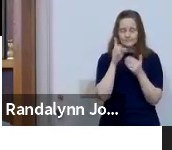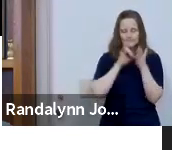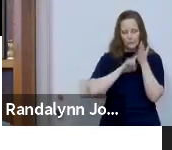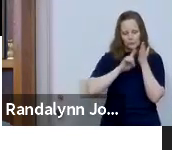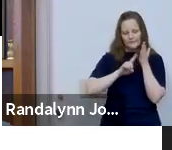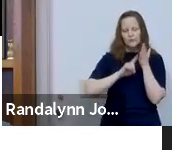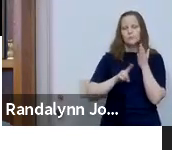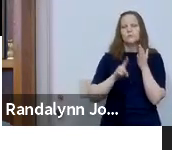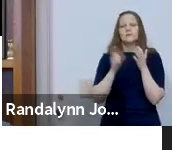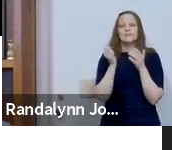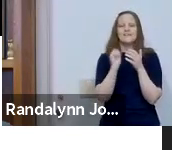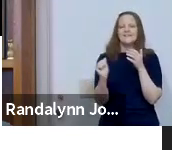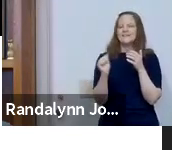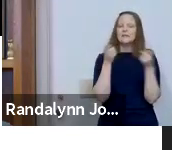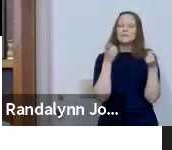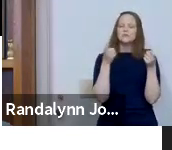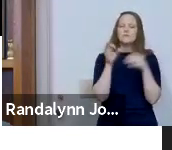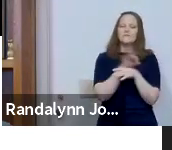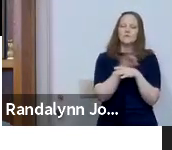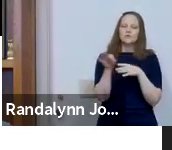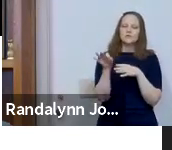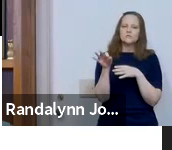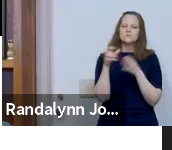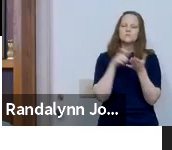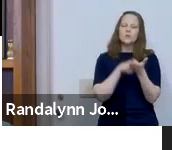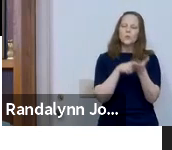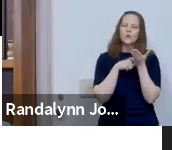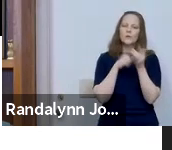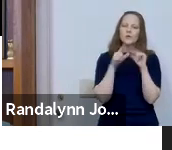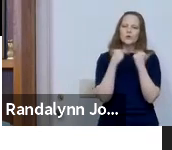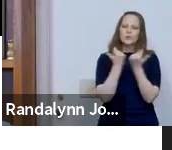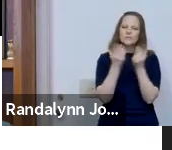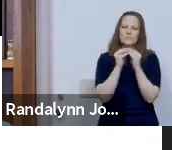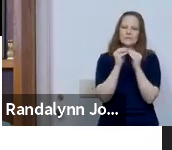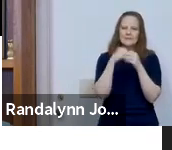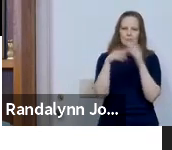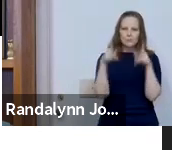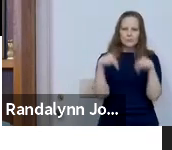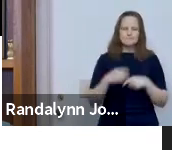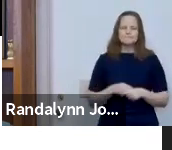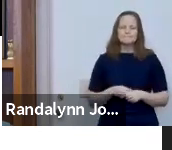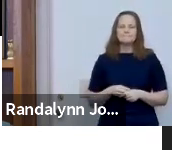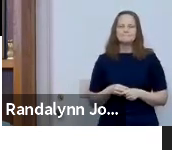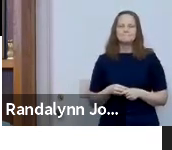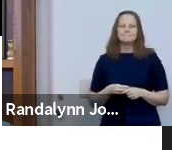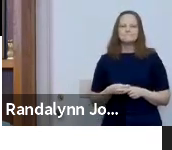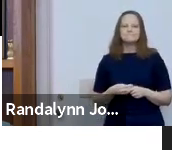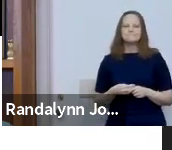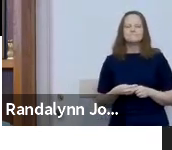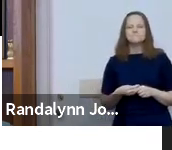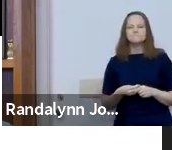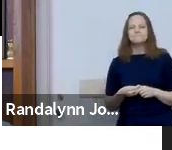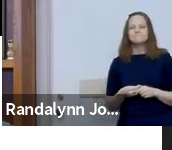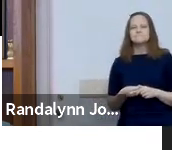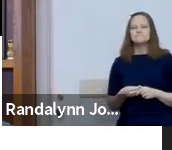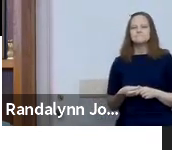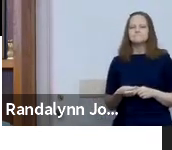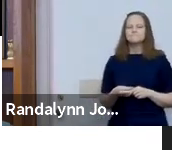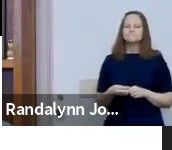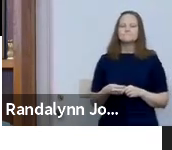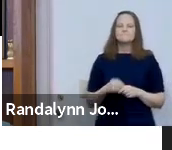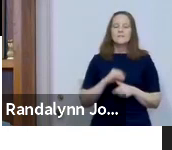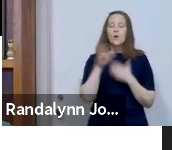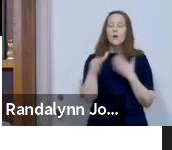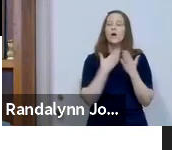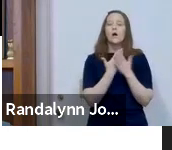of those administrative functions that require groups to meet in person. At the present time, all university travel,